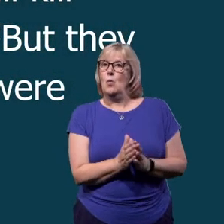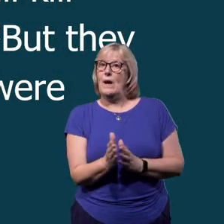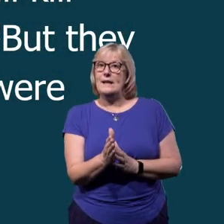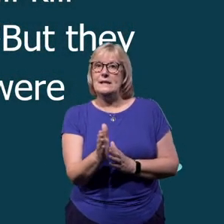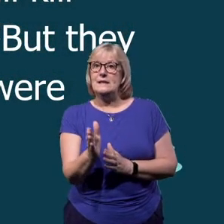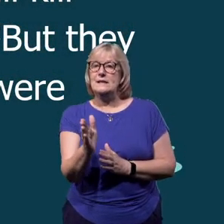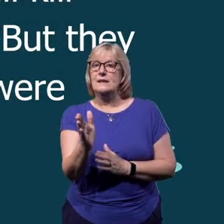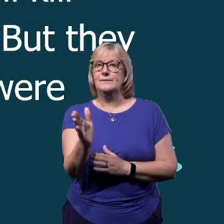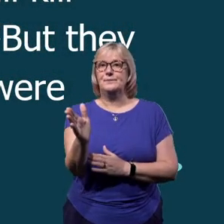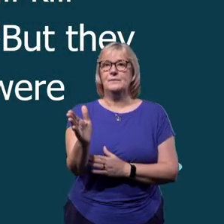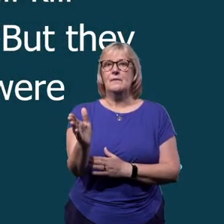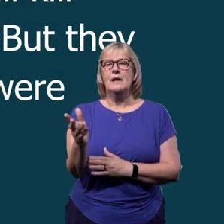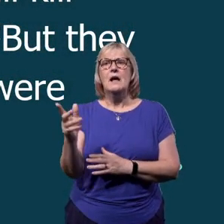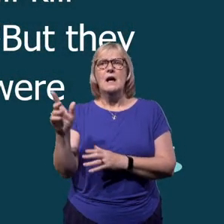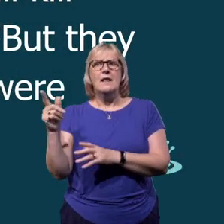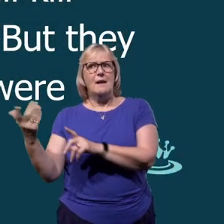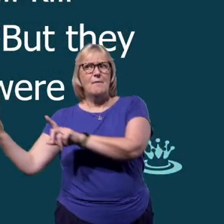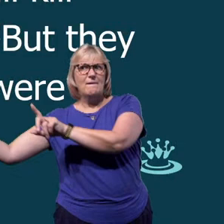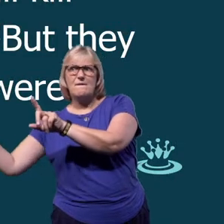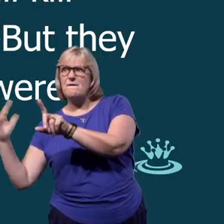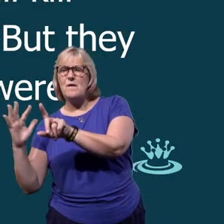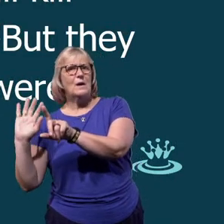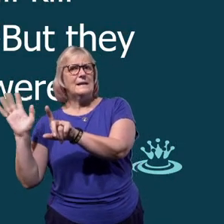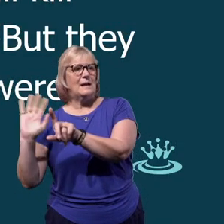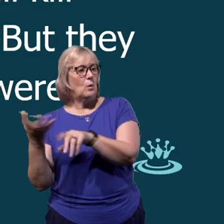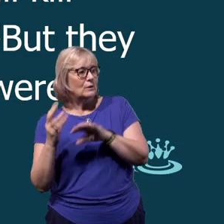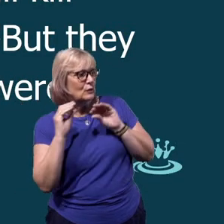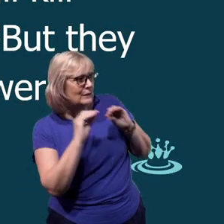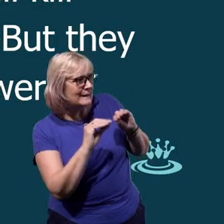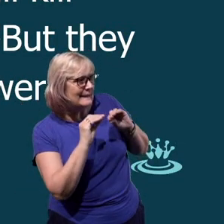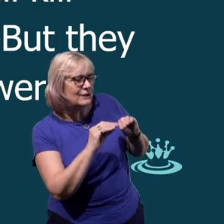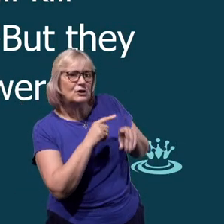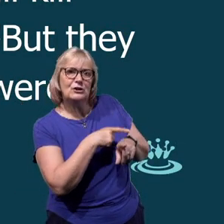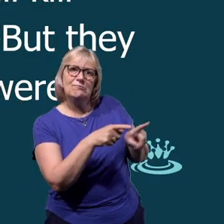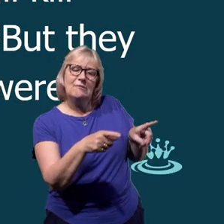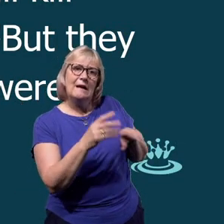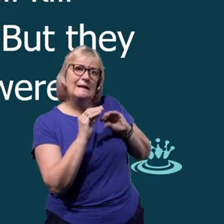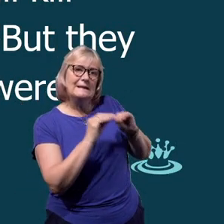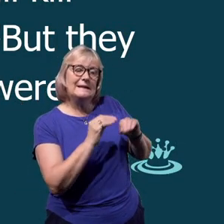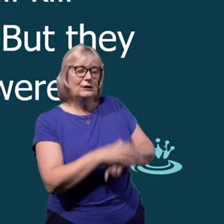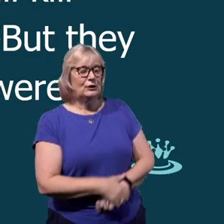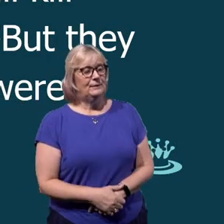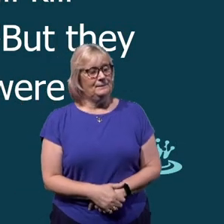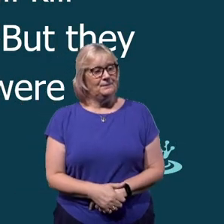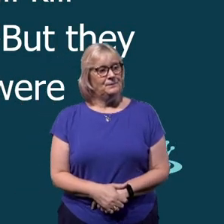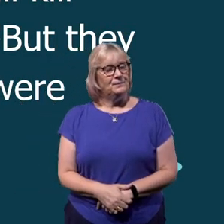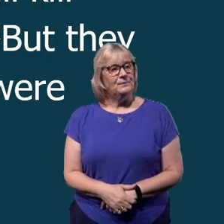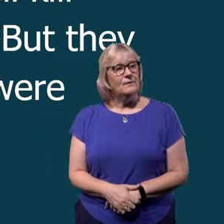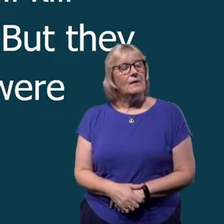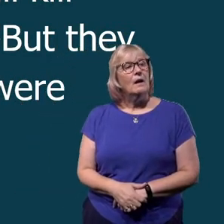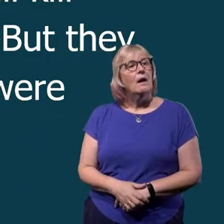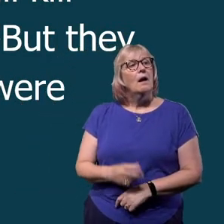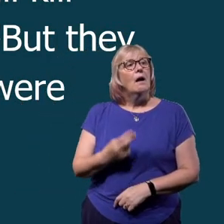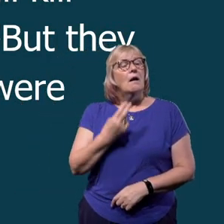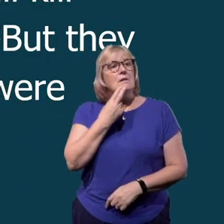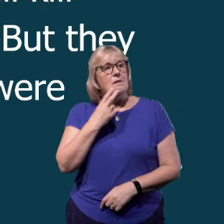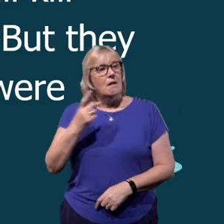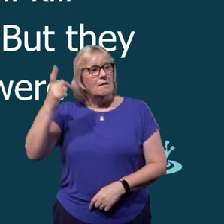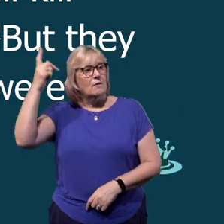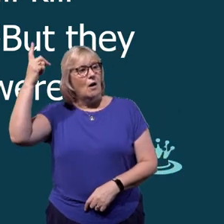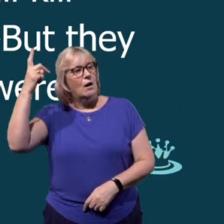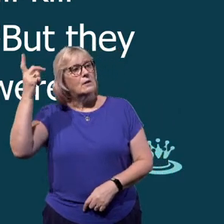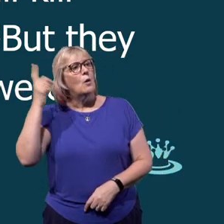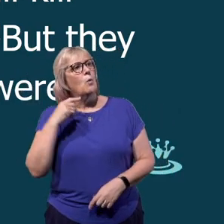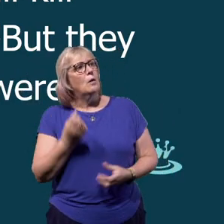going because he was teaching his disciples. So what's he teaching them? The Son of Man is going to be betrayed into the hands of men. They'll kill him, and after 3 days